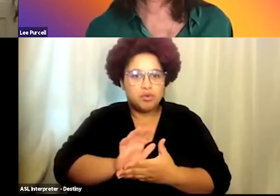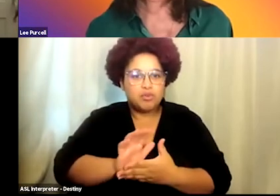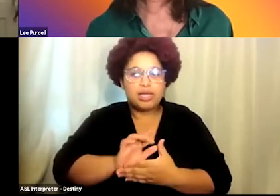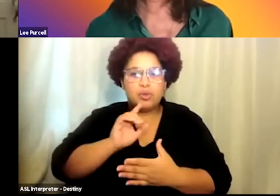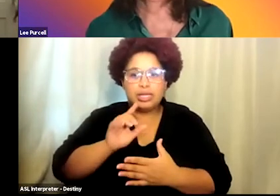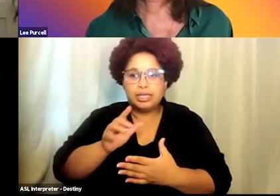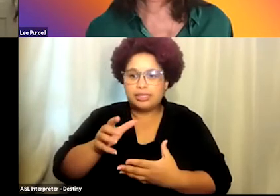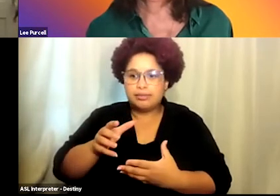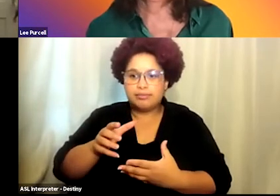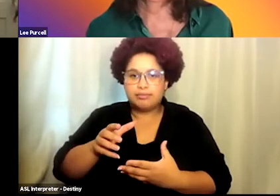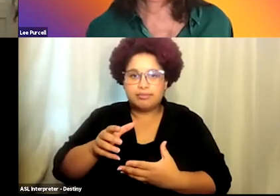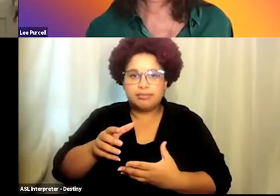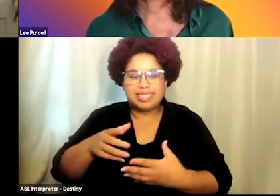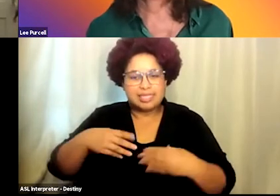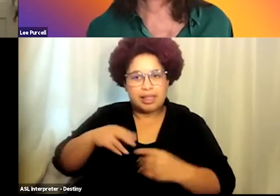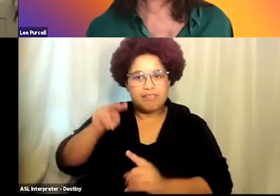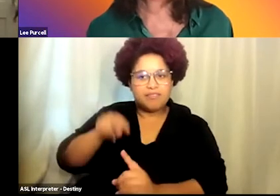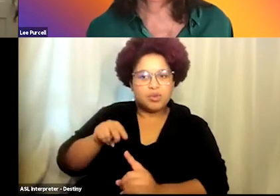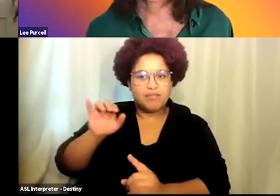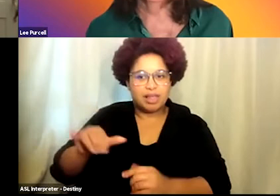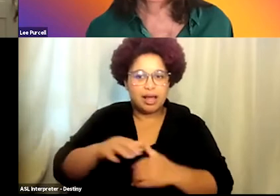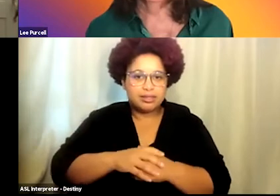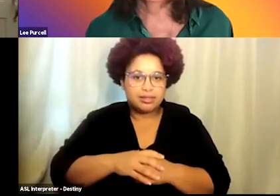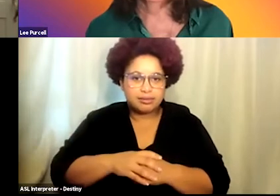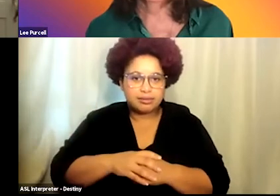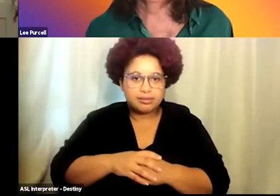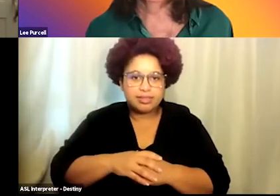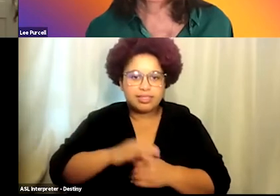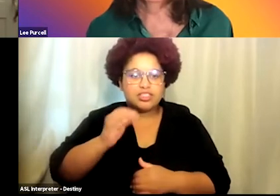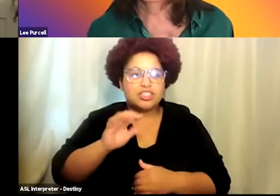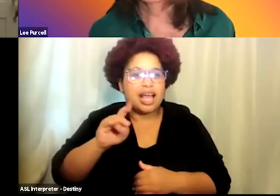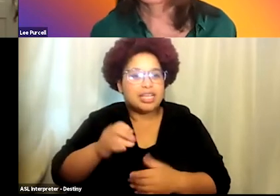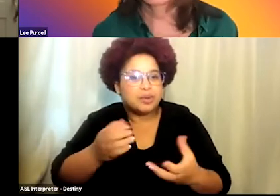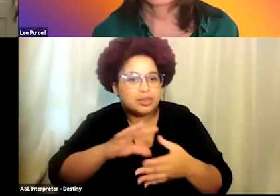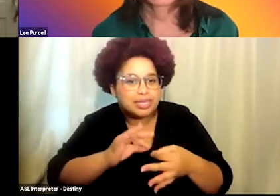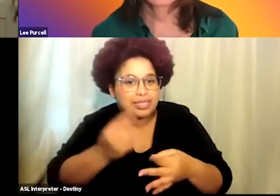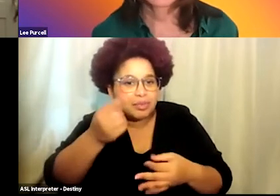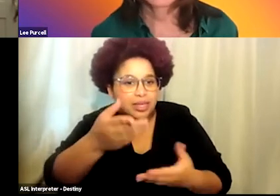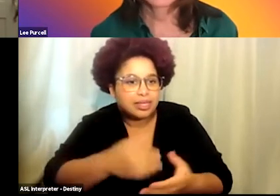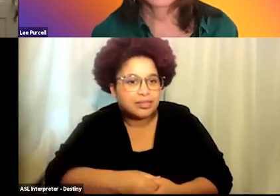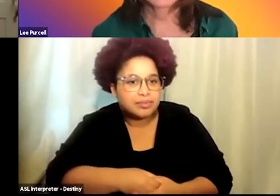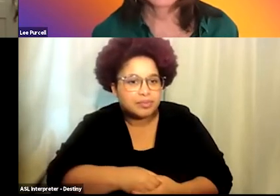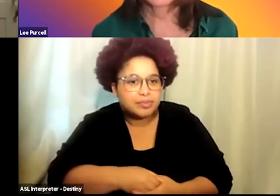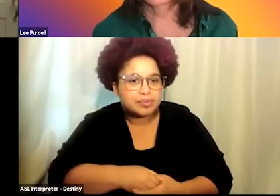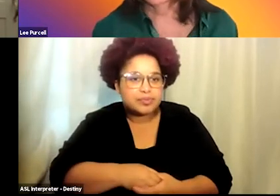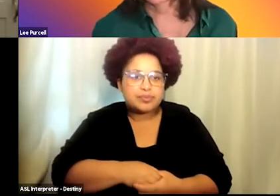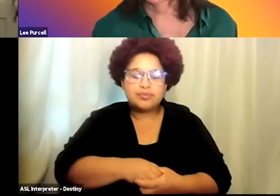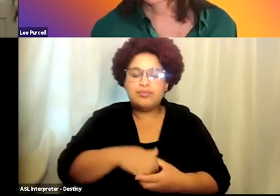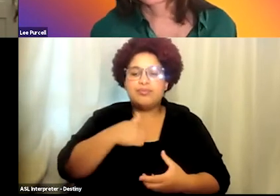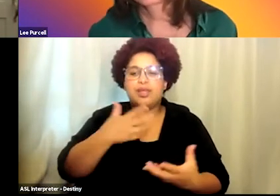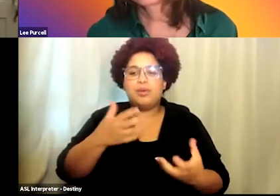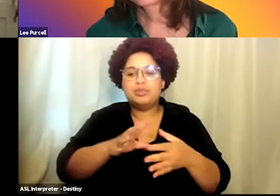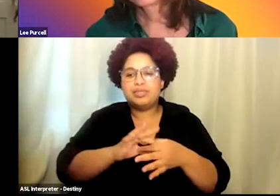that view of it, you know. So yes, Jackie, I'm sorry, you wanted to say something. I just had to say that. Well, I just Love wanted it. to